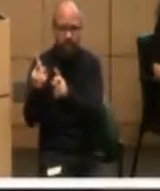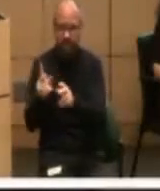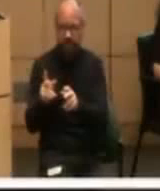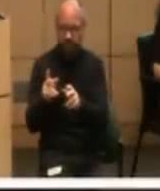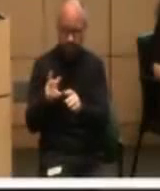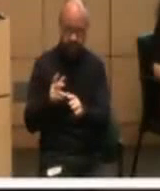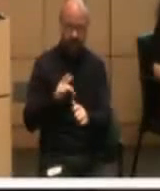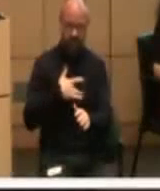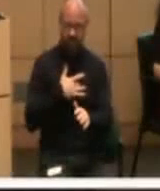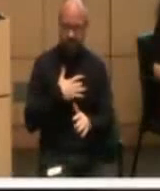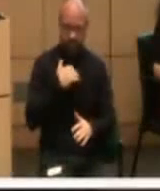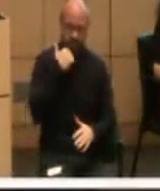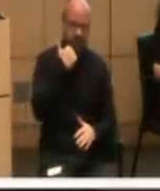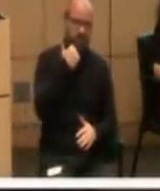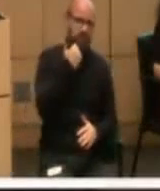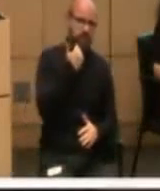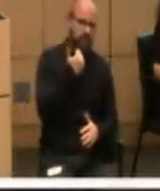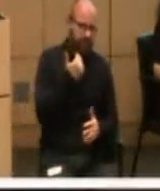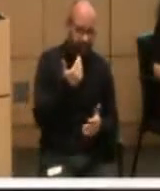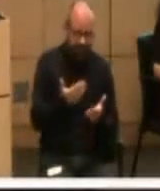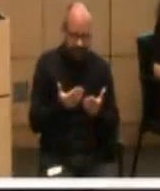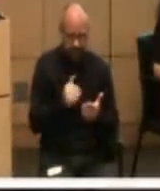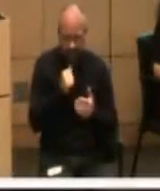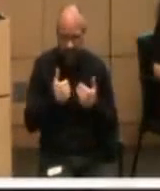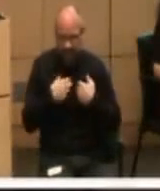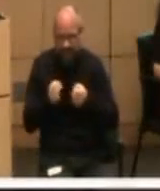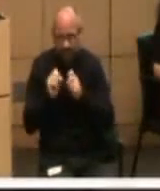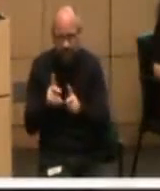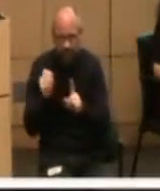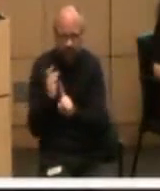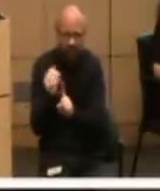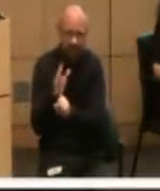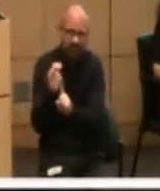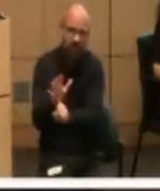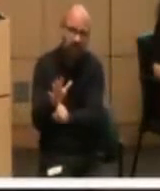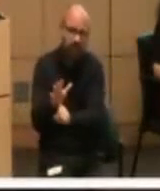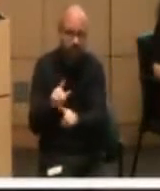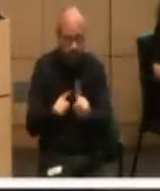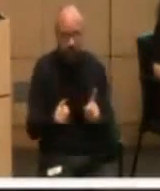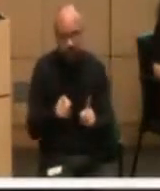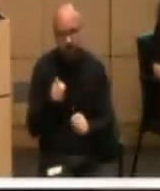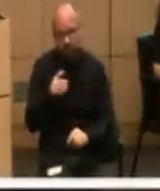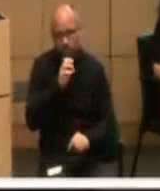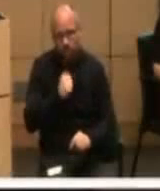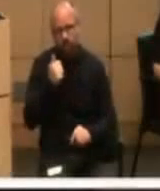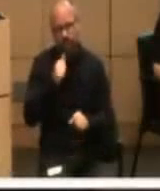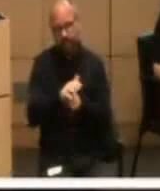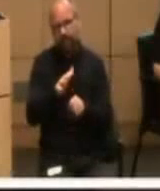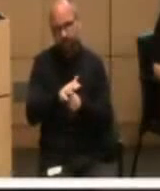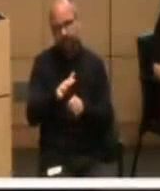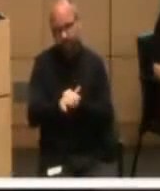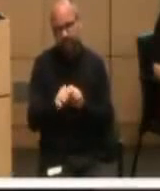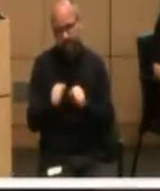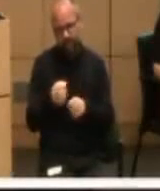them. Mm-hmm. So I think that may be enough, but obviously they're old enough to help you make that decision.